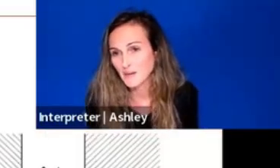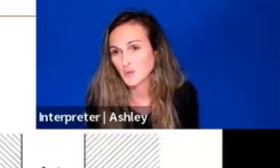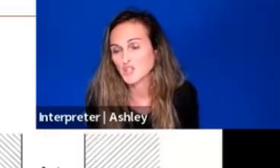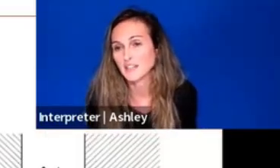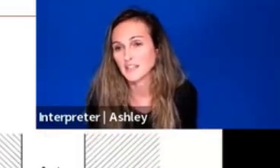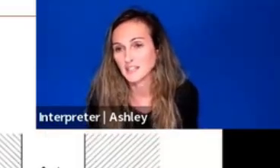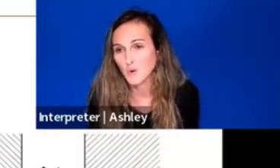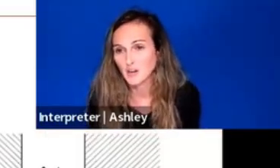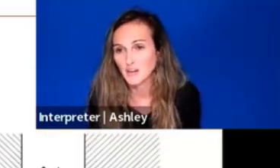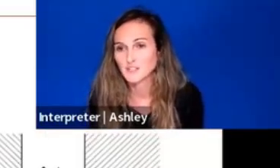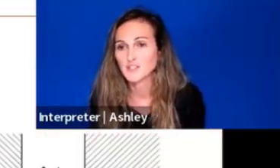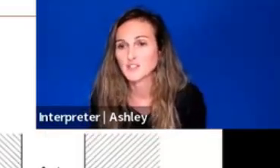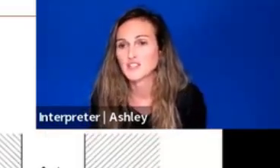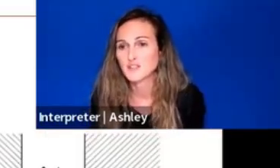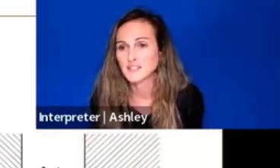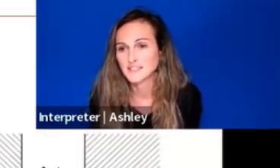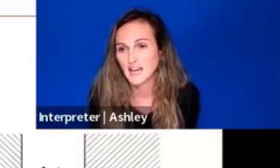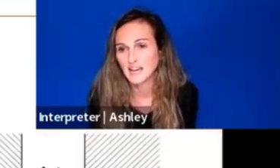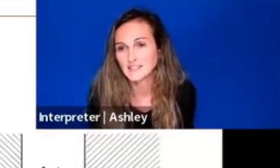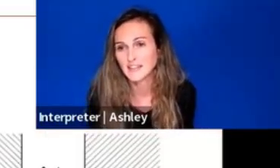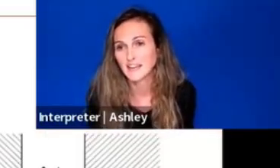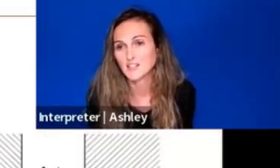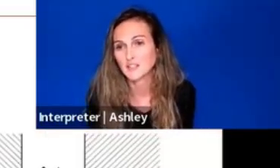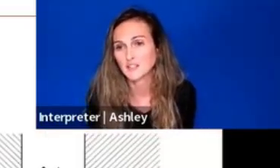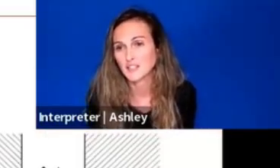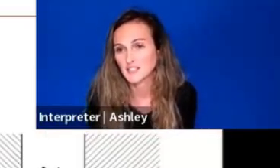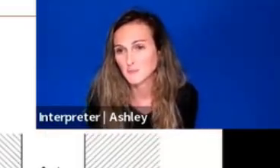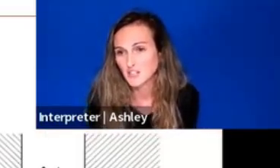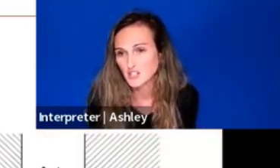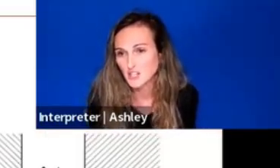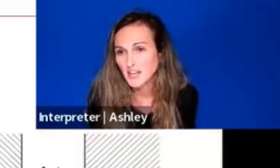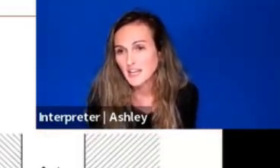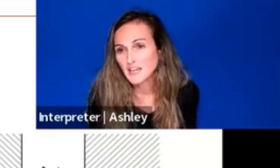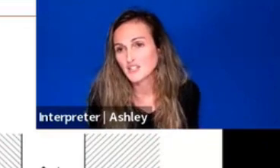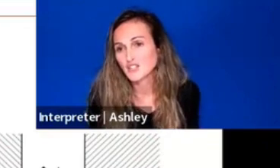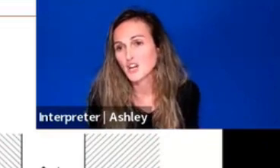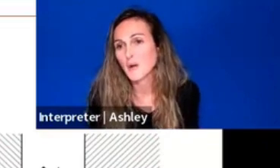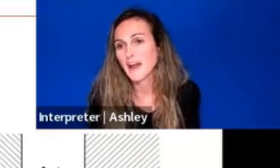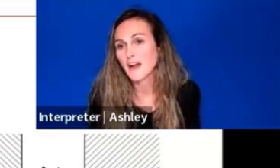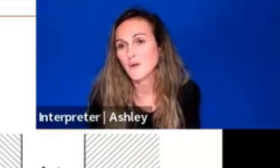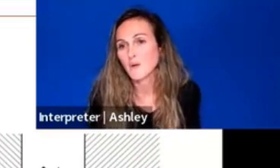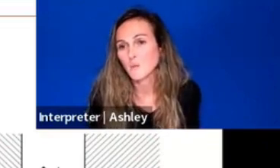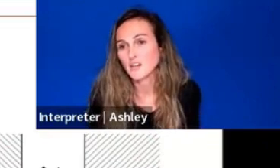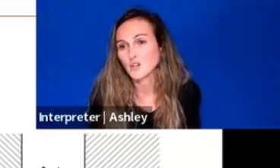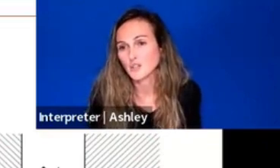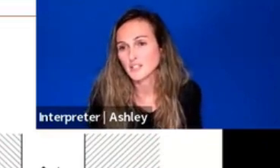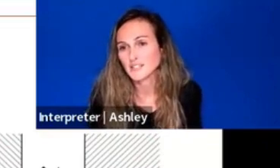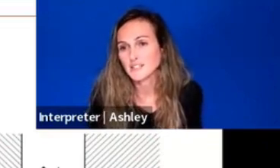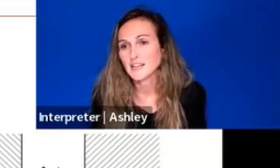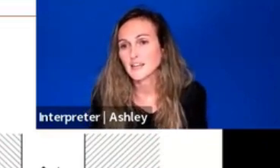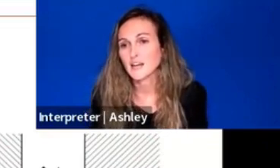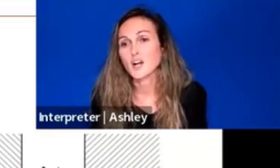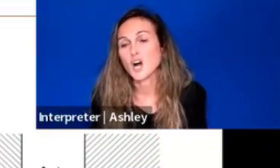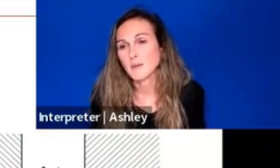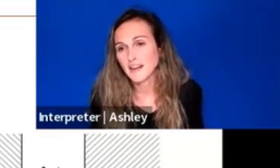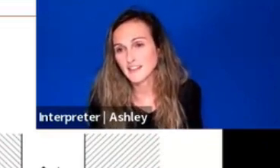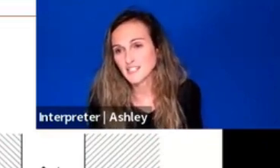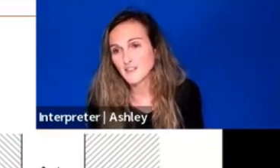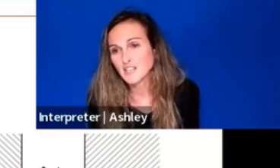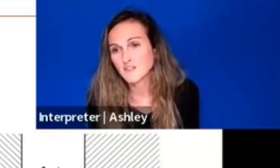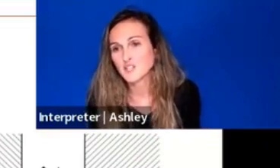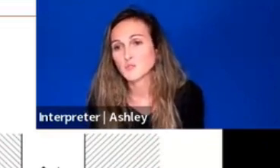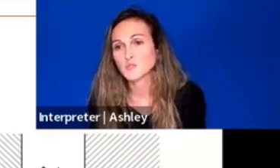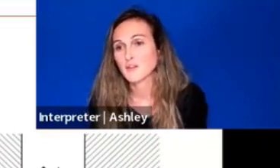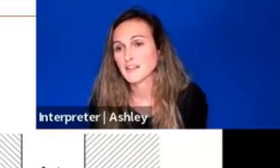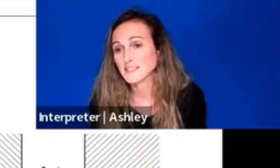around them, which we need more of. So there's different designs, and you can look at this picture to show how we could accommodate